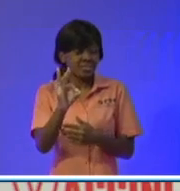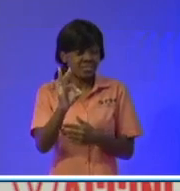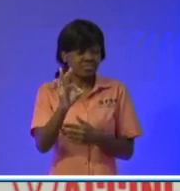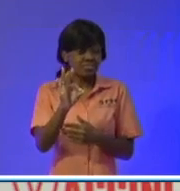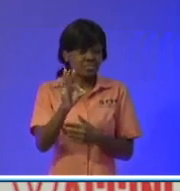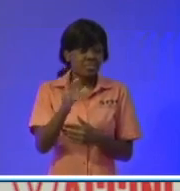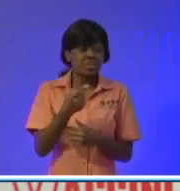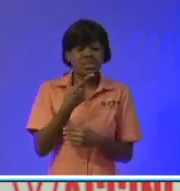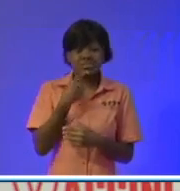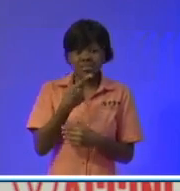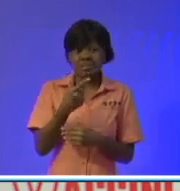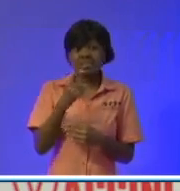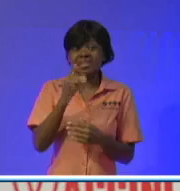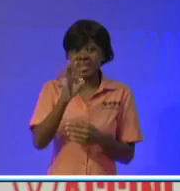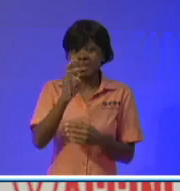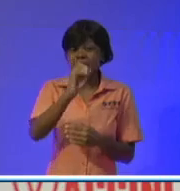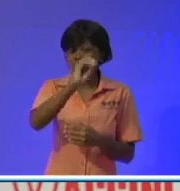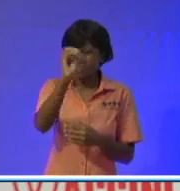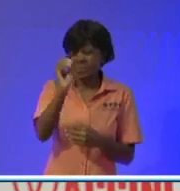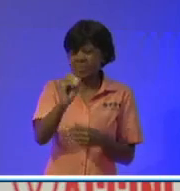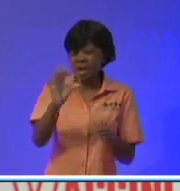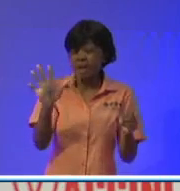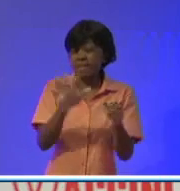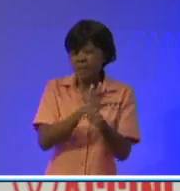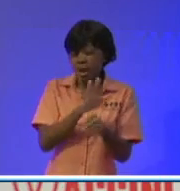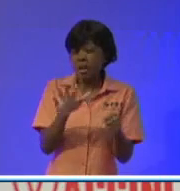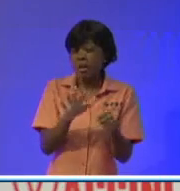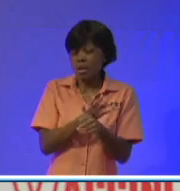69% occupancy.